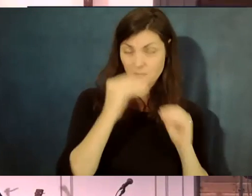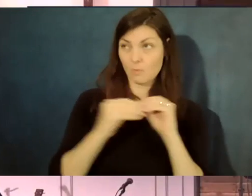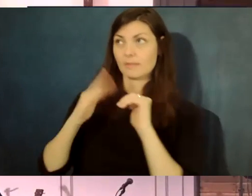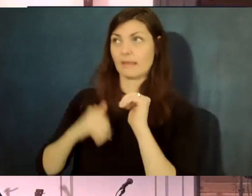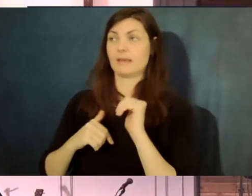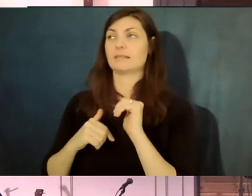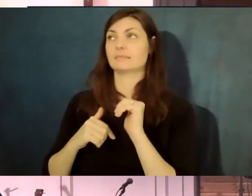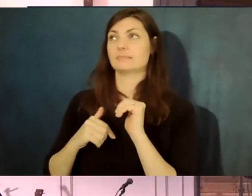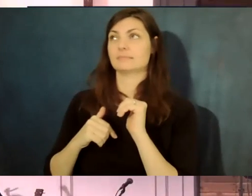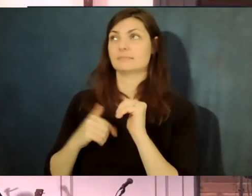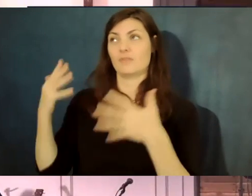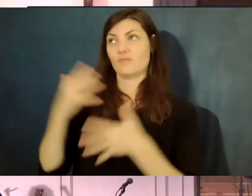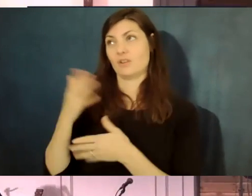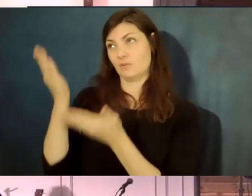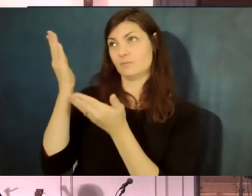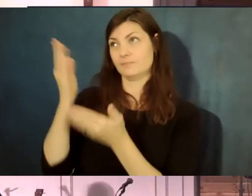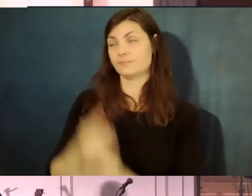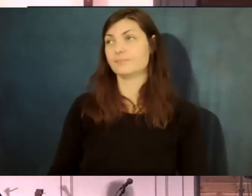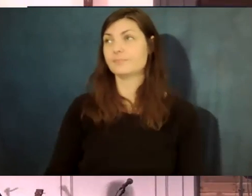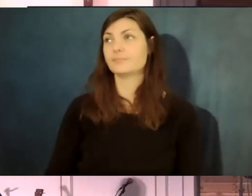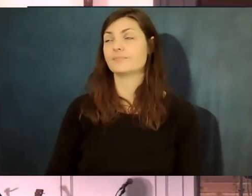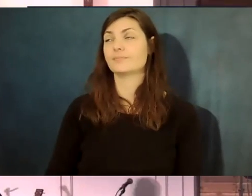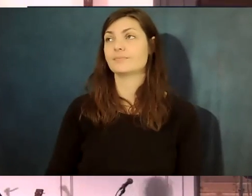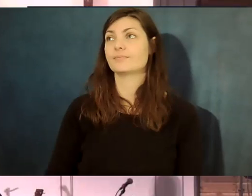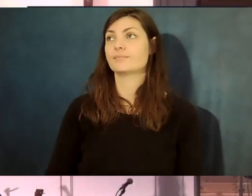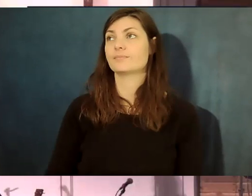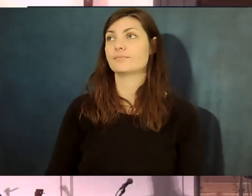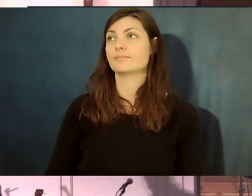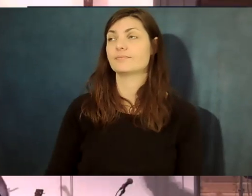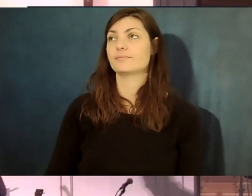at times fearing you.